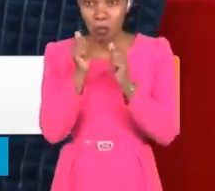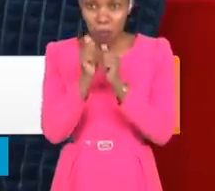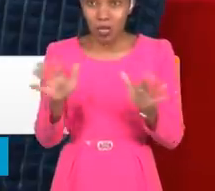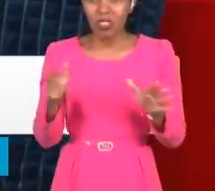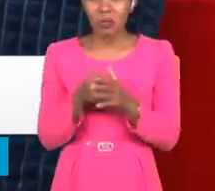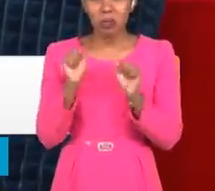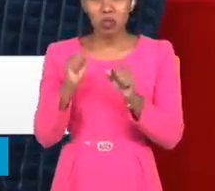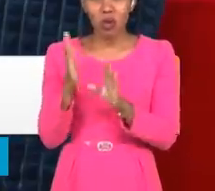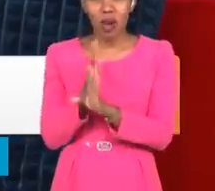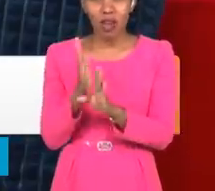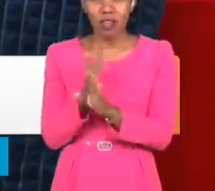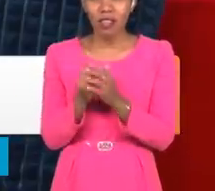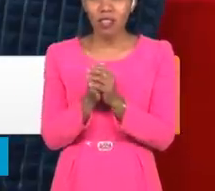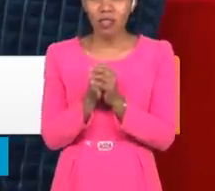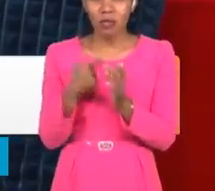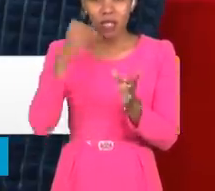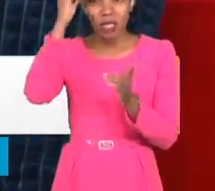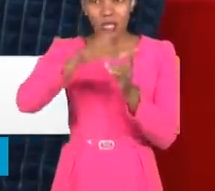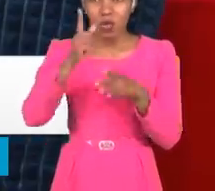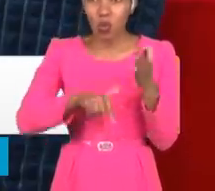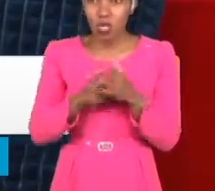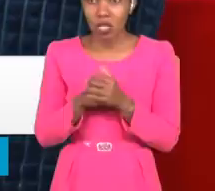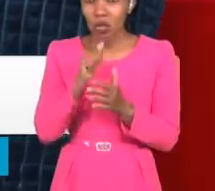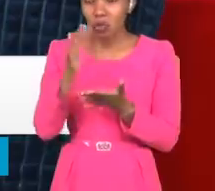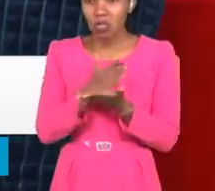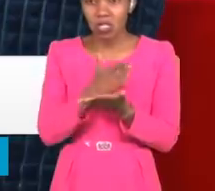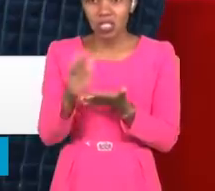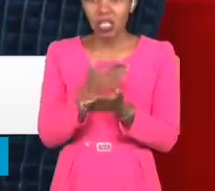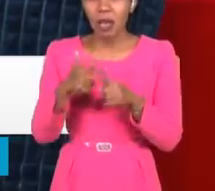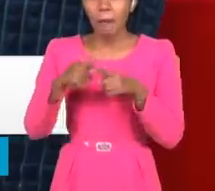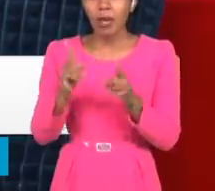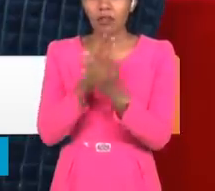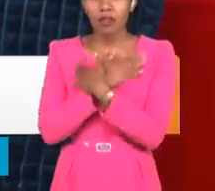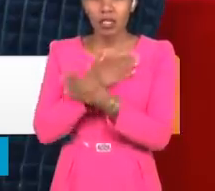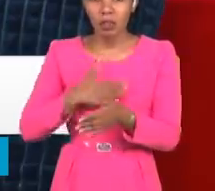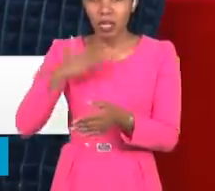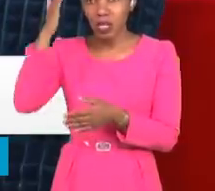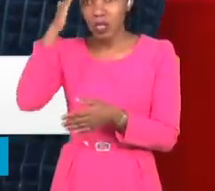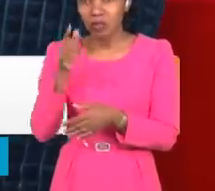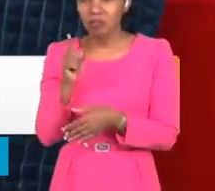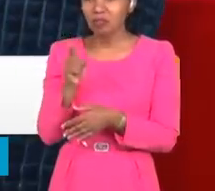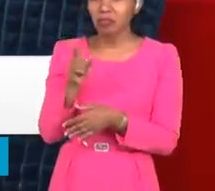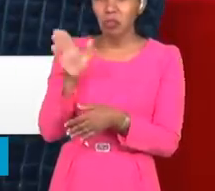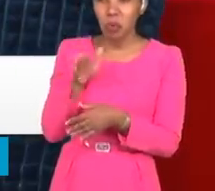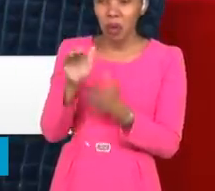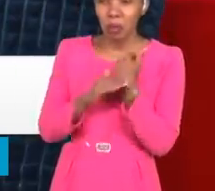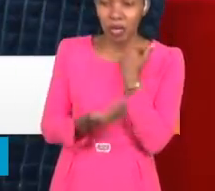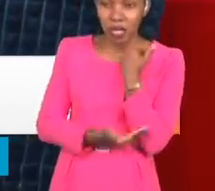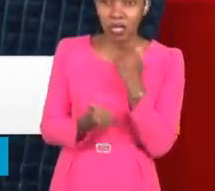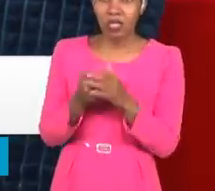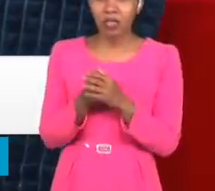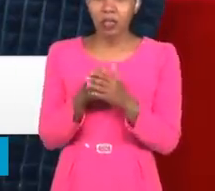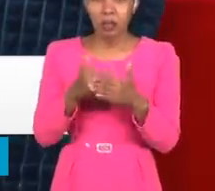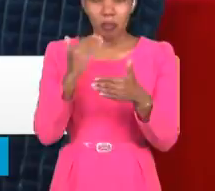could easily hide. Mm-hmm. I deliberately decided not to share. Okay. But my friends knew that Dolly is expecting. Sure. So